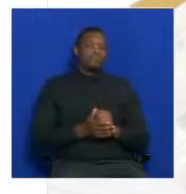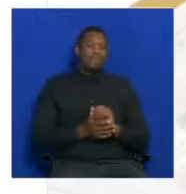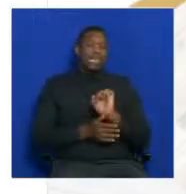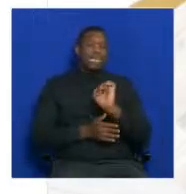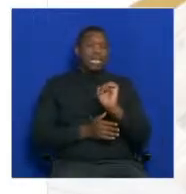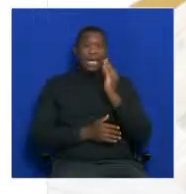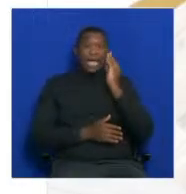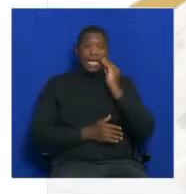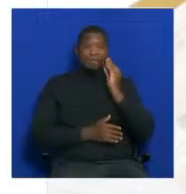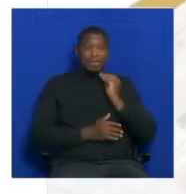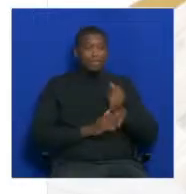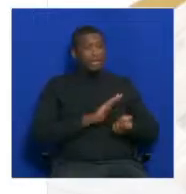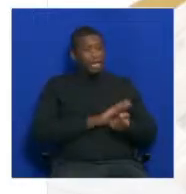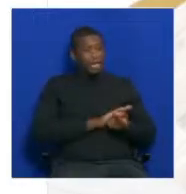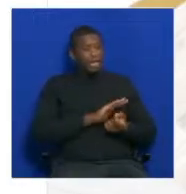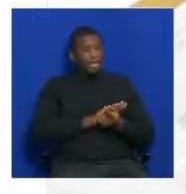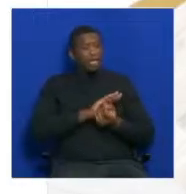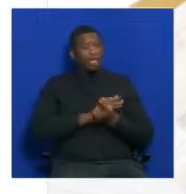to me,